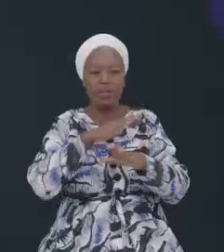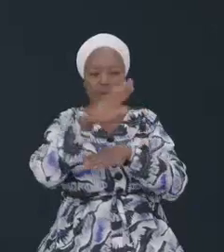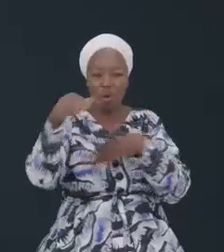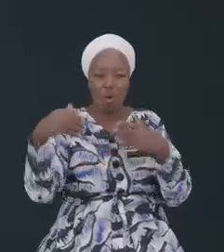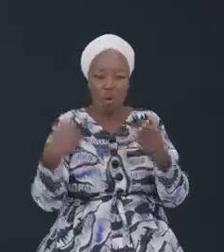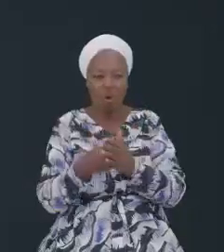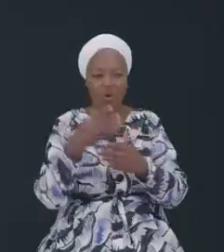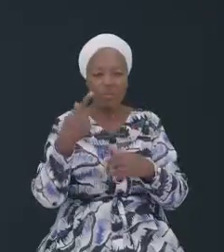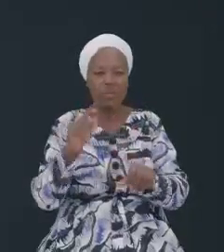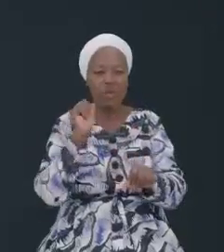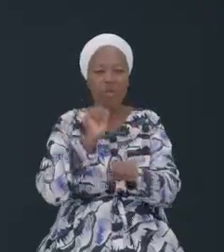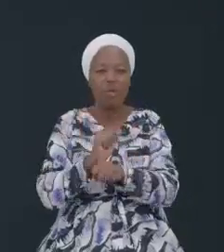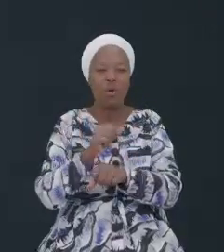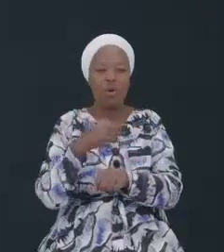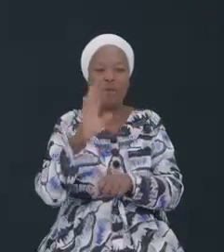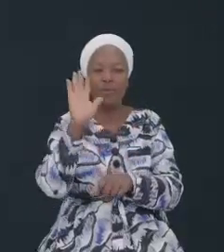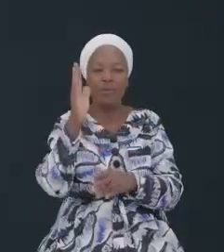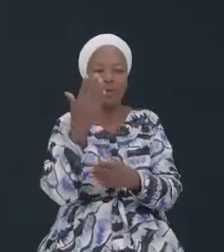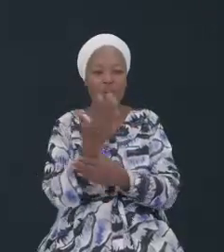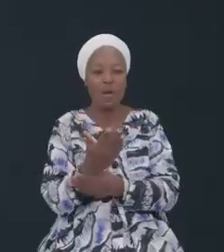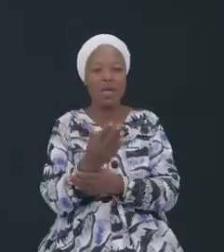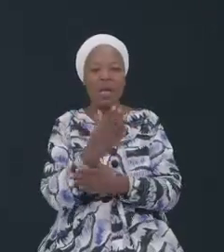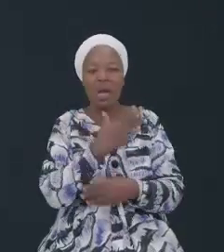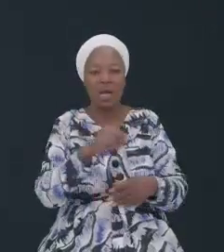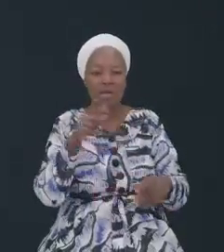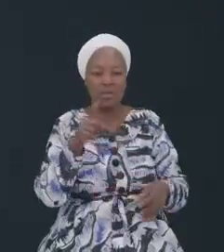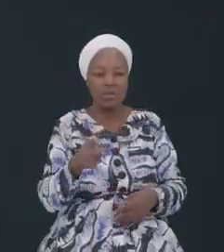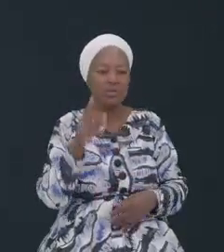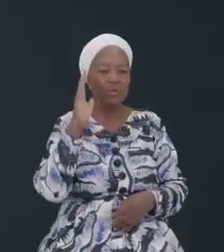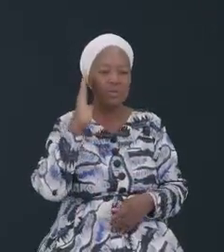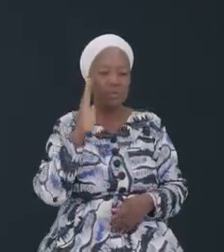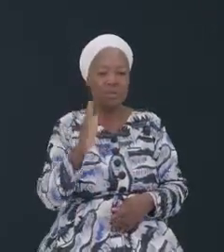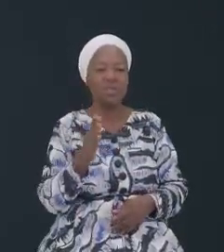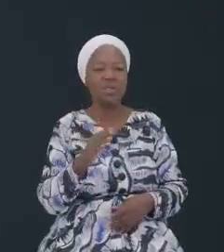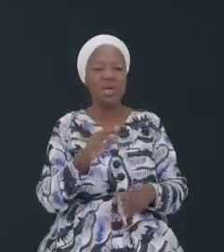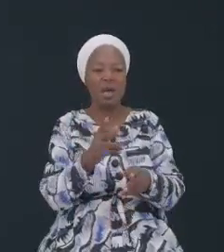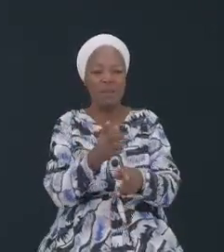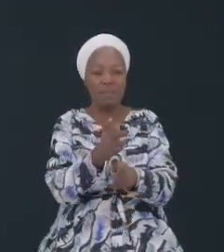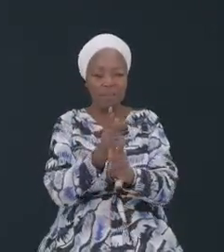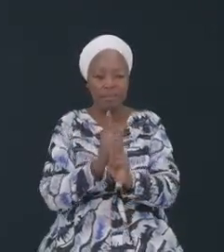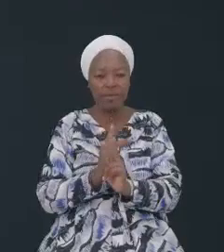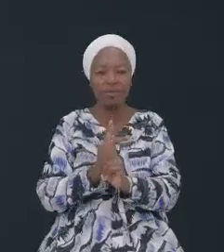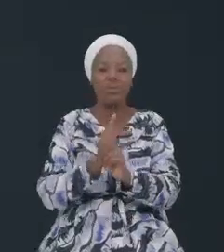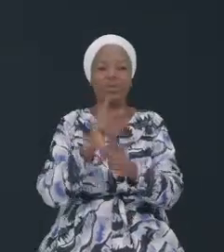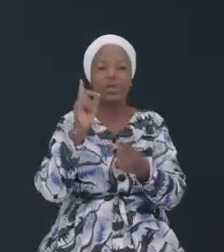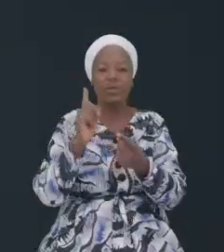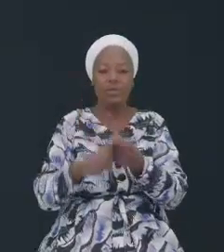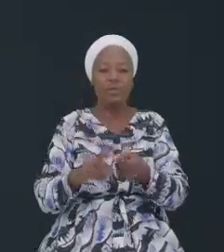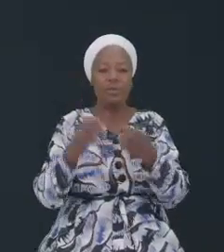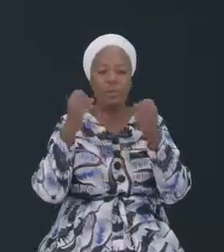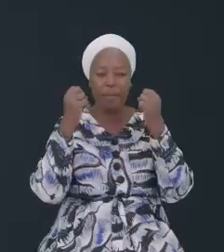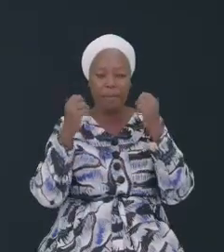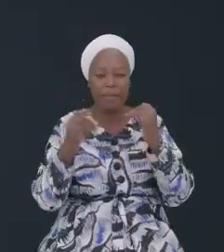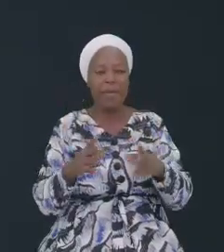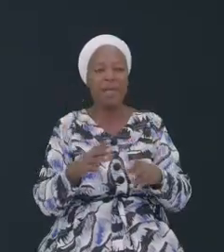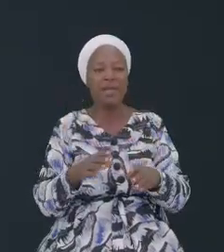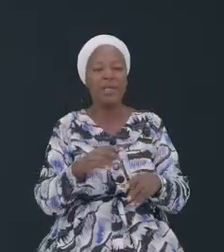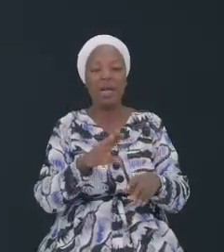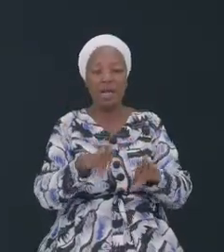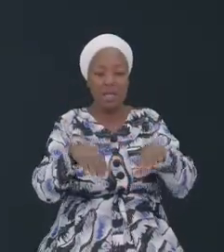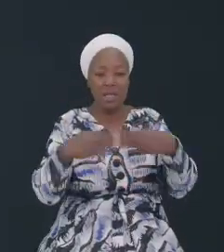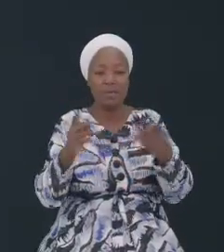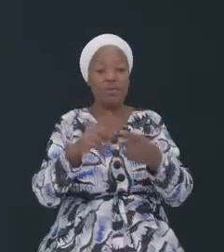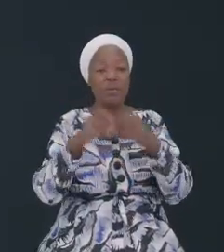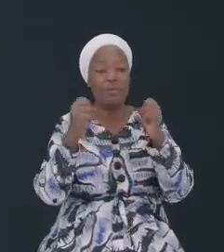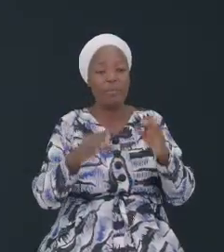the work of thine hand, and thou shalt lend unto many nations, and